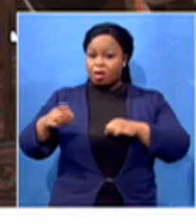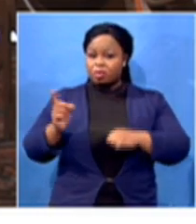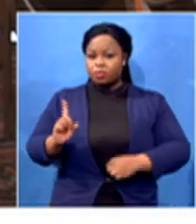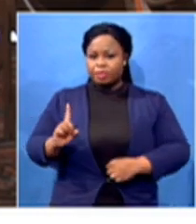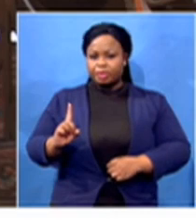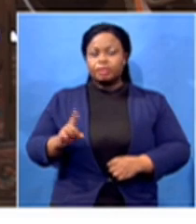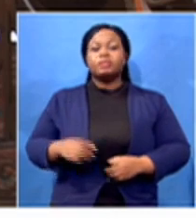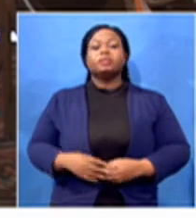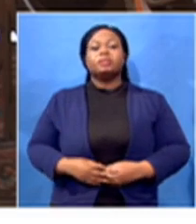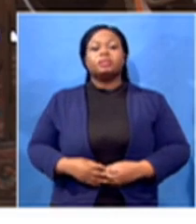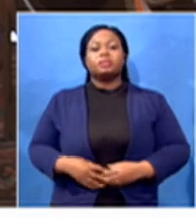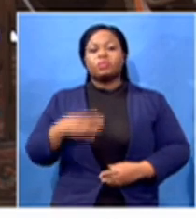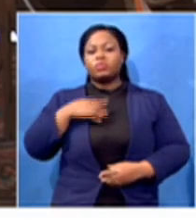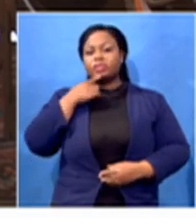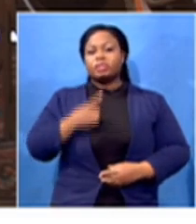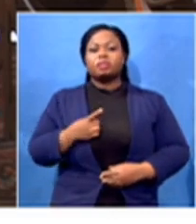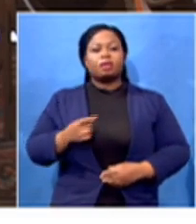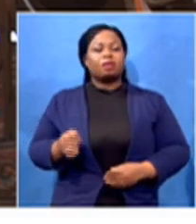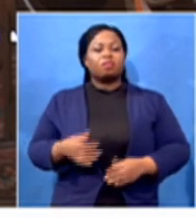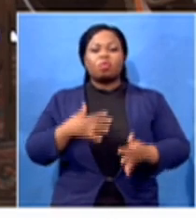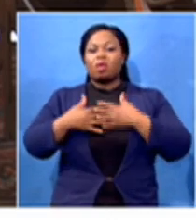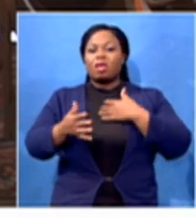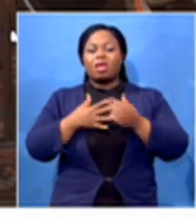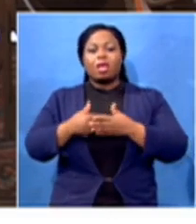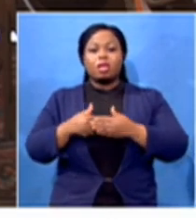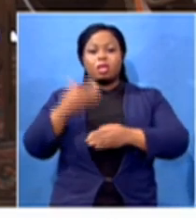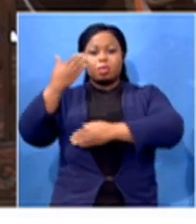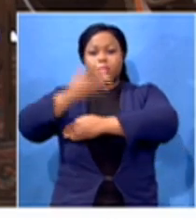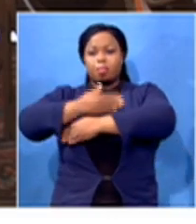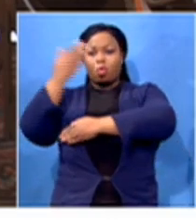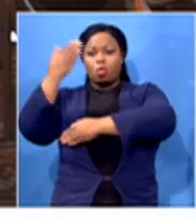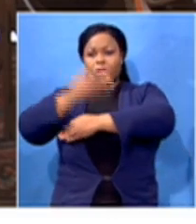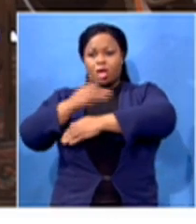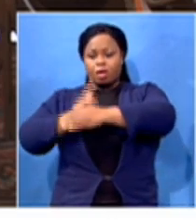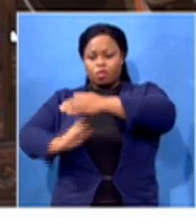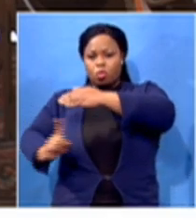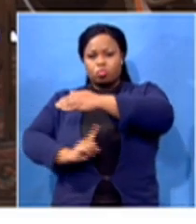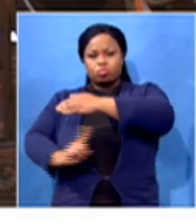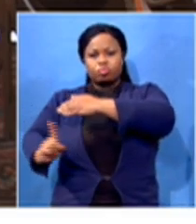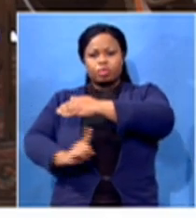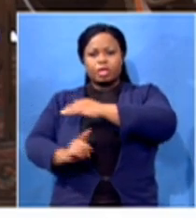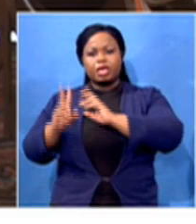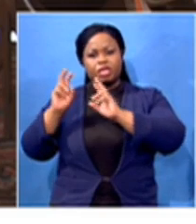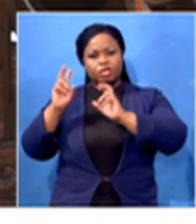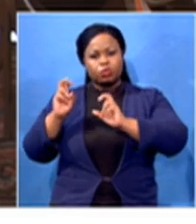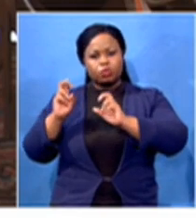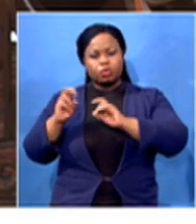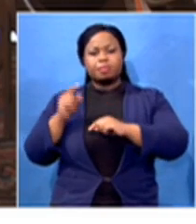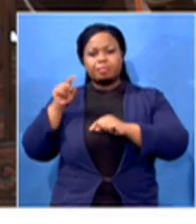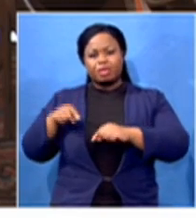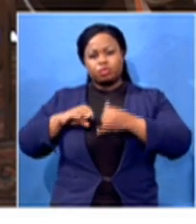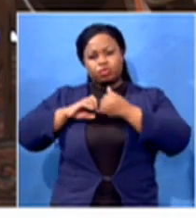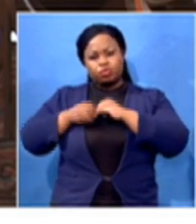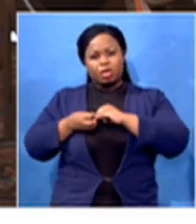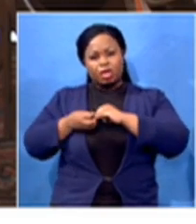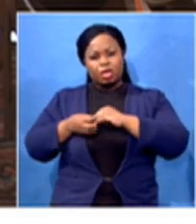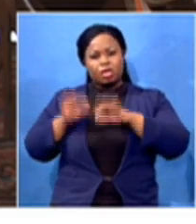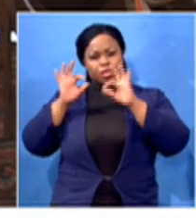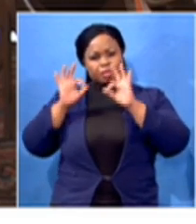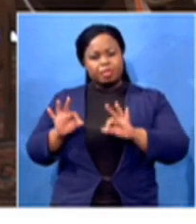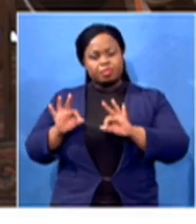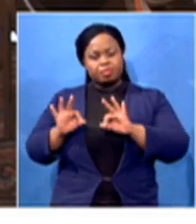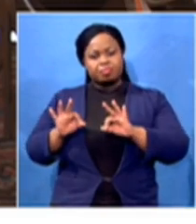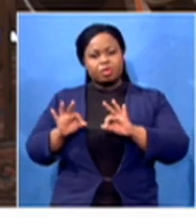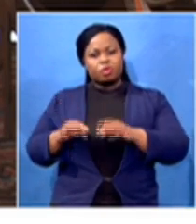is let us deal with all the cross-border issues in a cooperative and in good